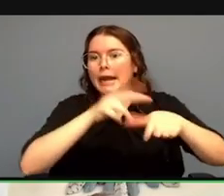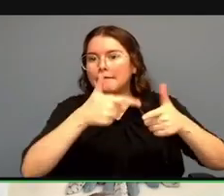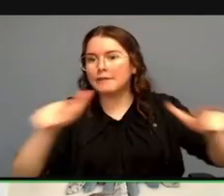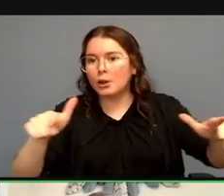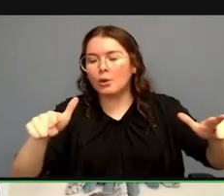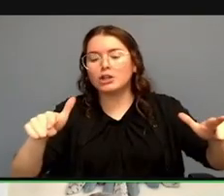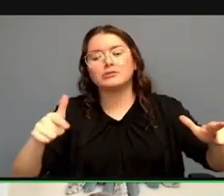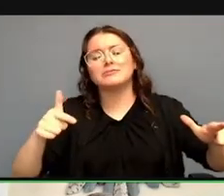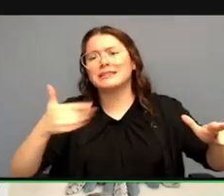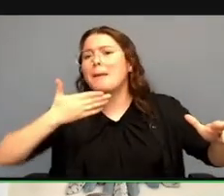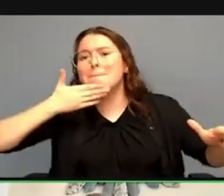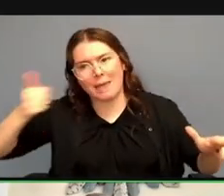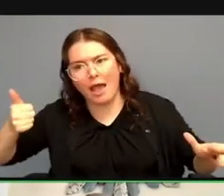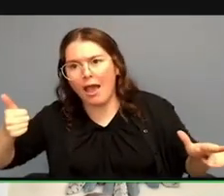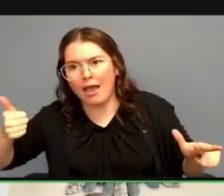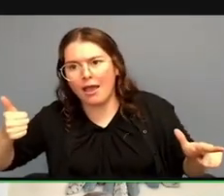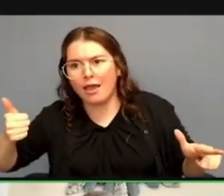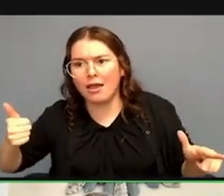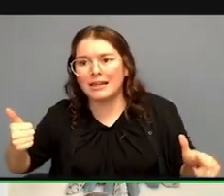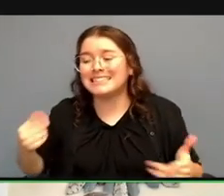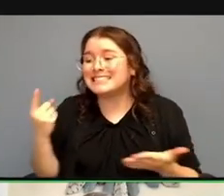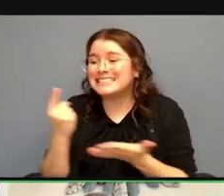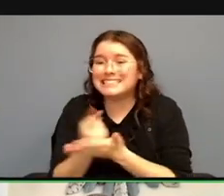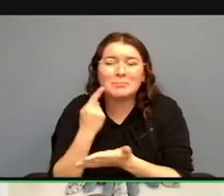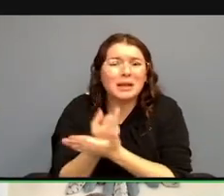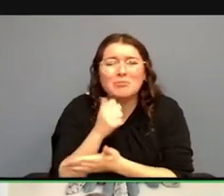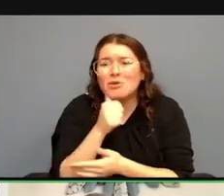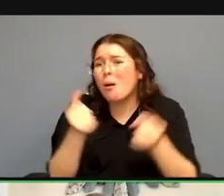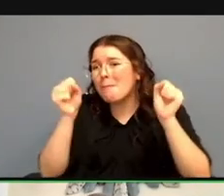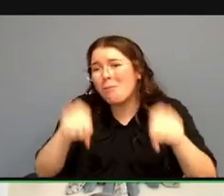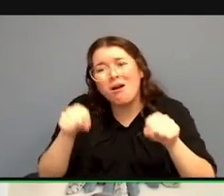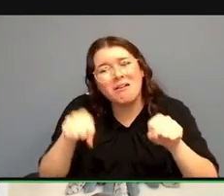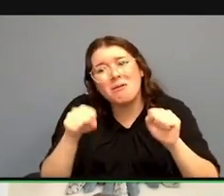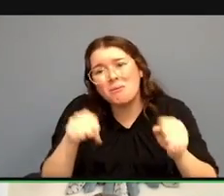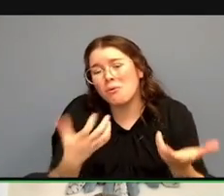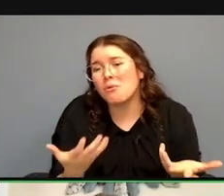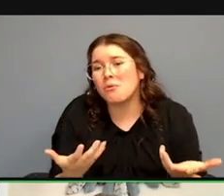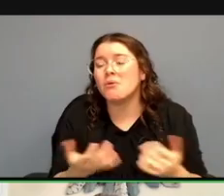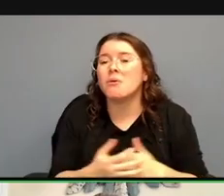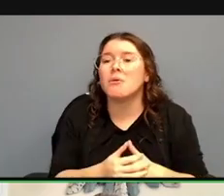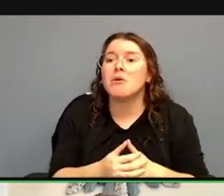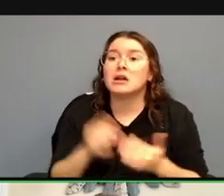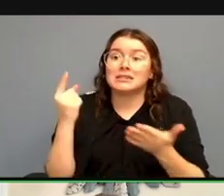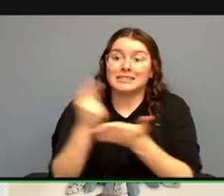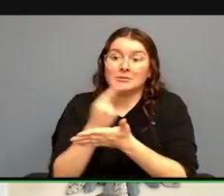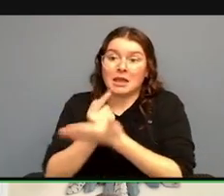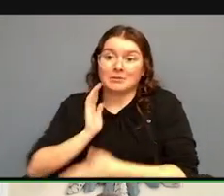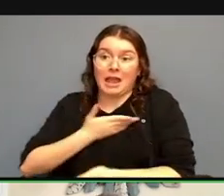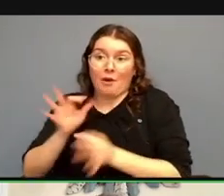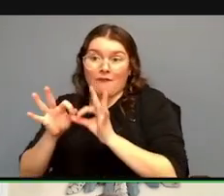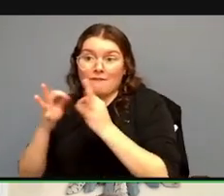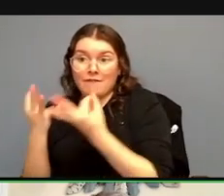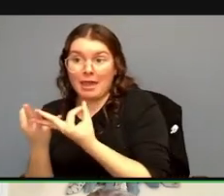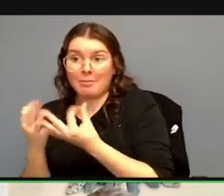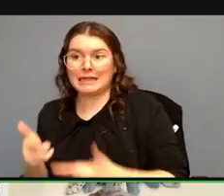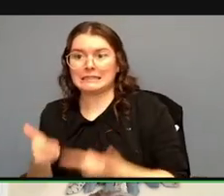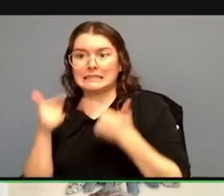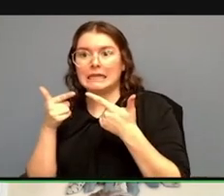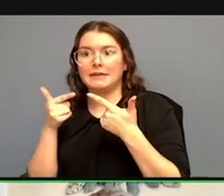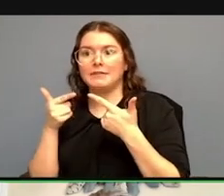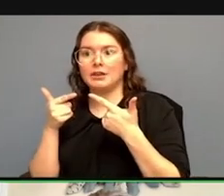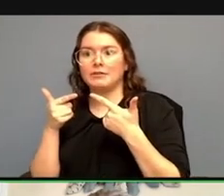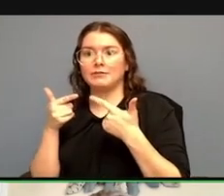practice. Sometimes that's just not feasible. Sometimes our families are living in very